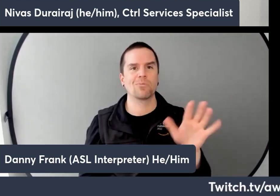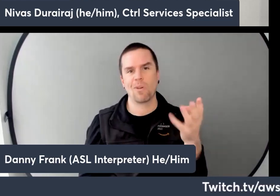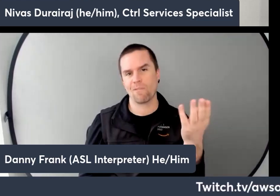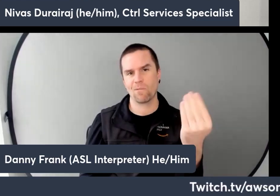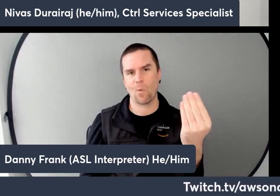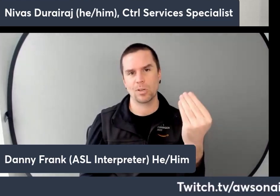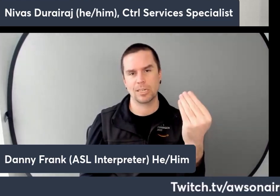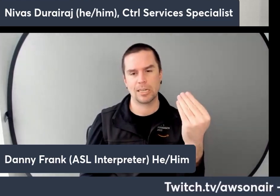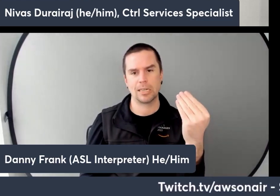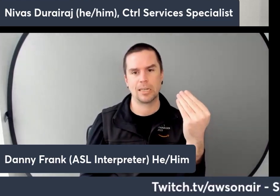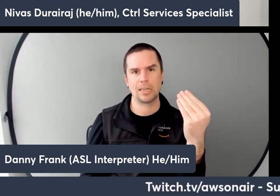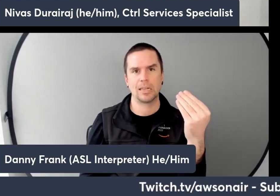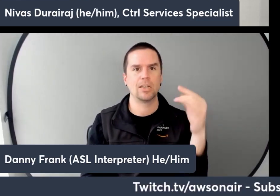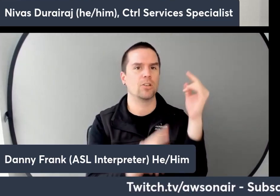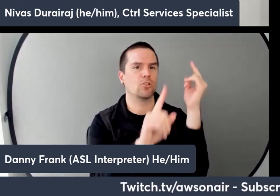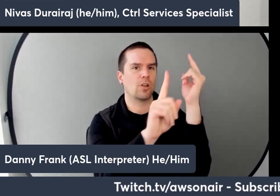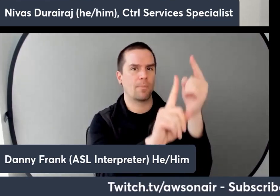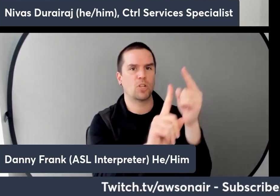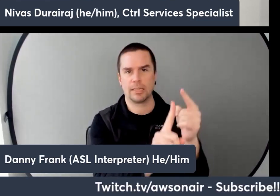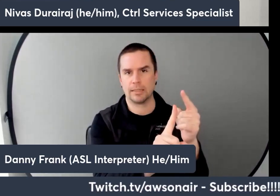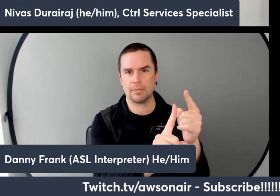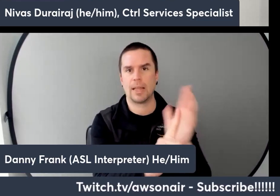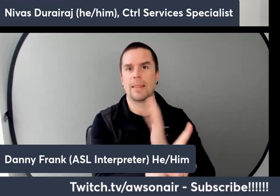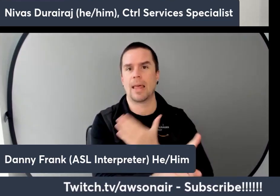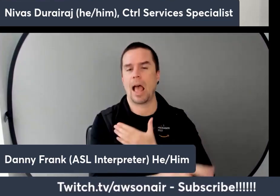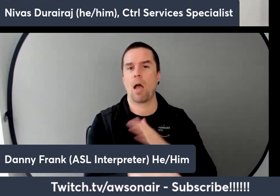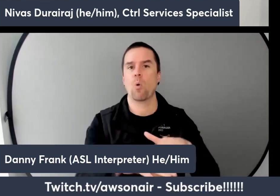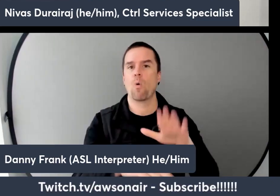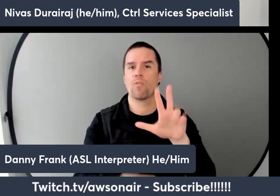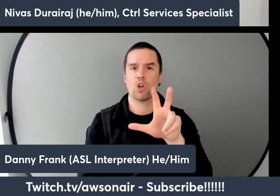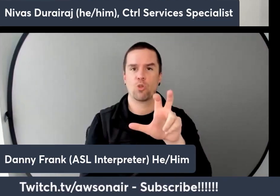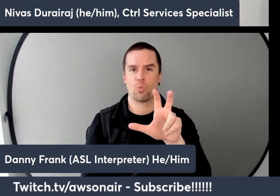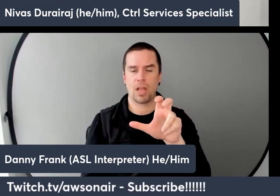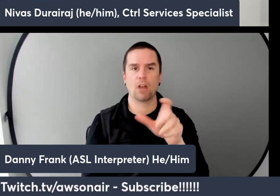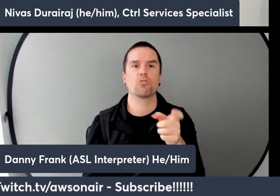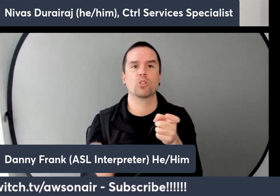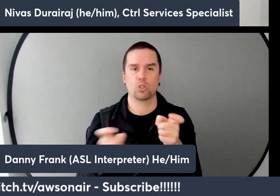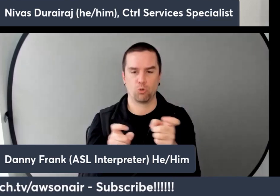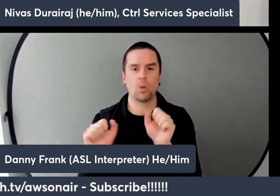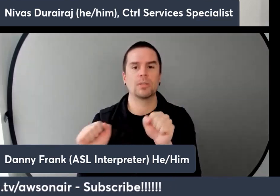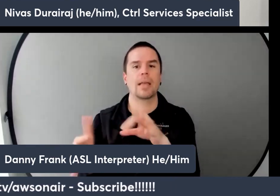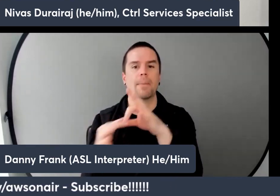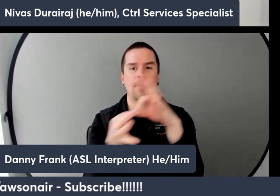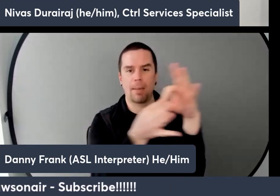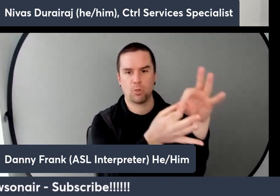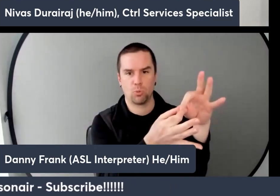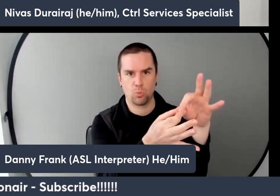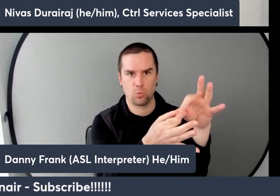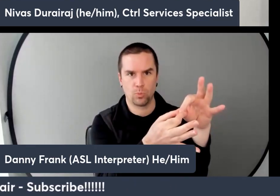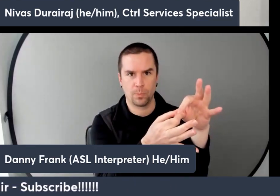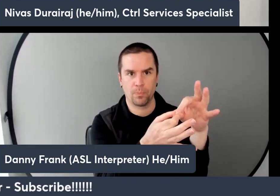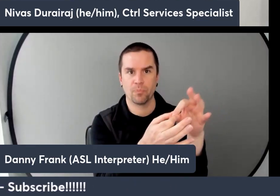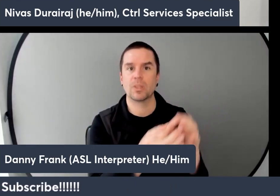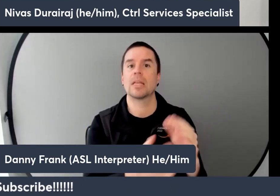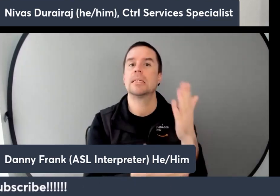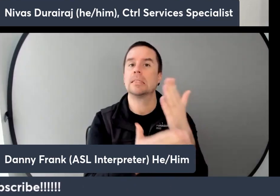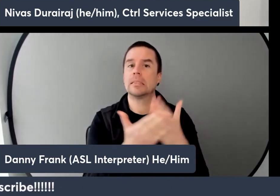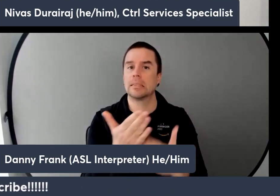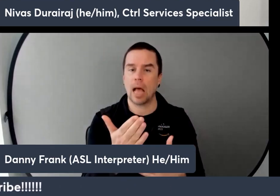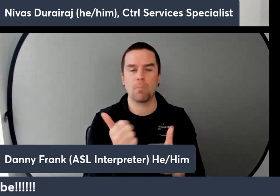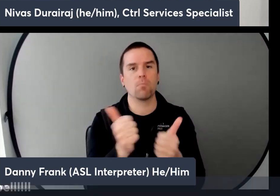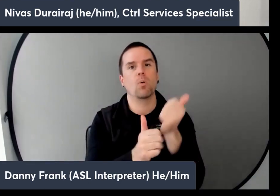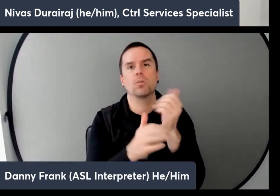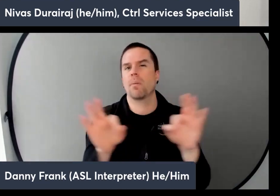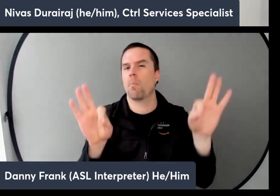our 300 plus controls map to. Um, some of the common ones being enforcing least privilege, right? Customers want to make